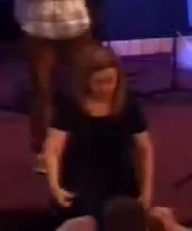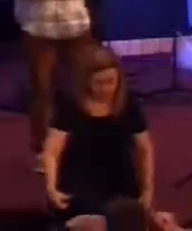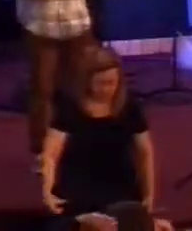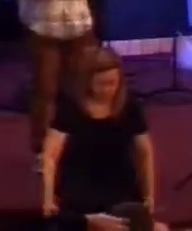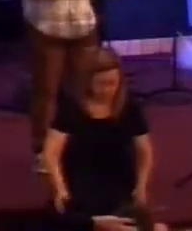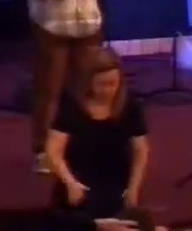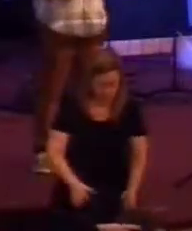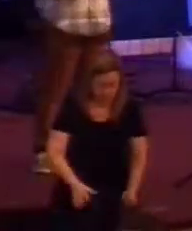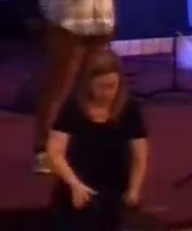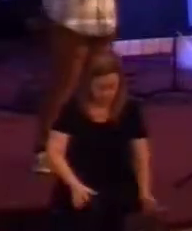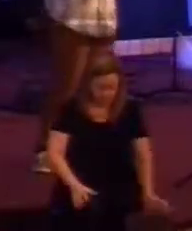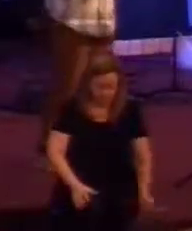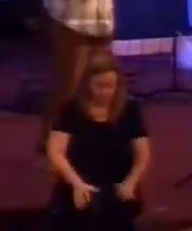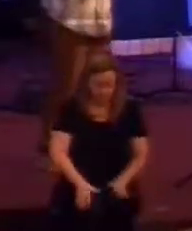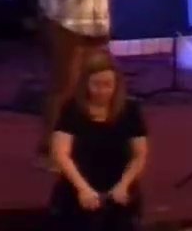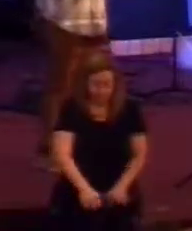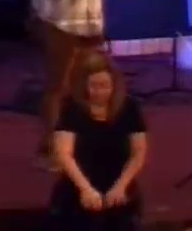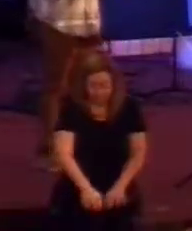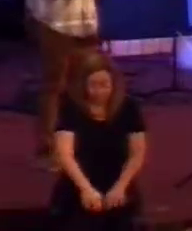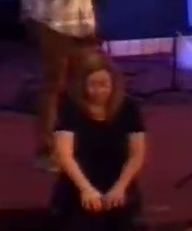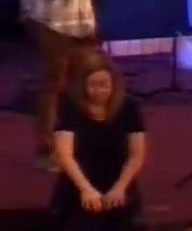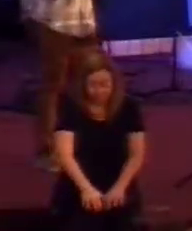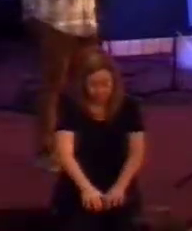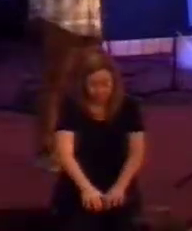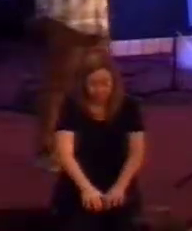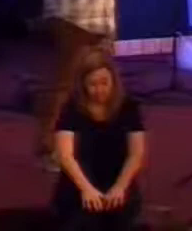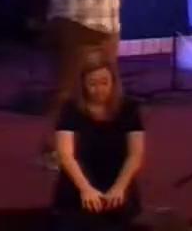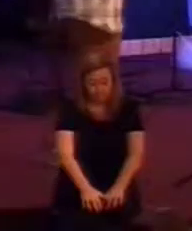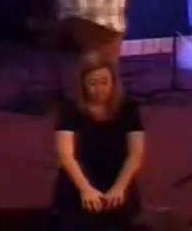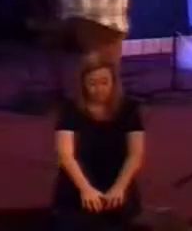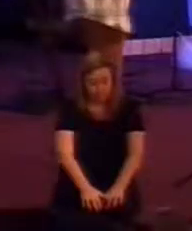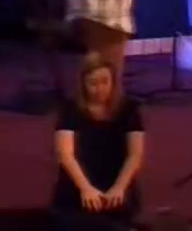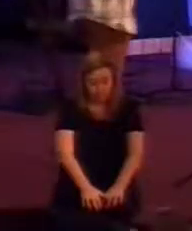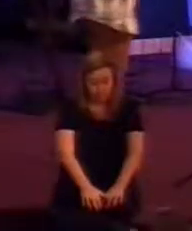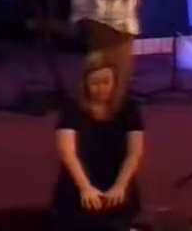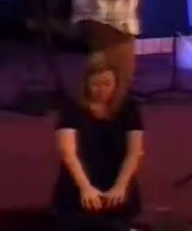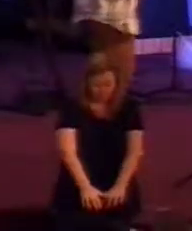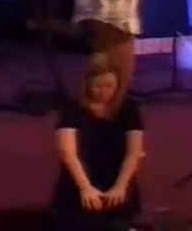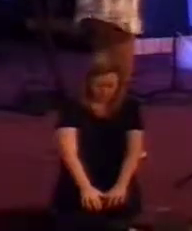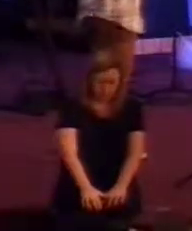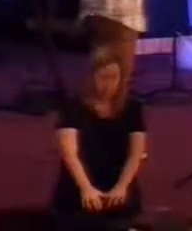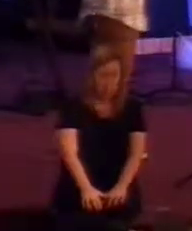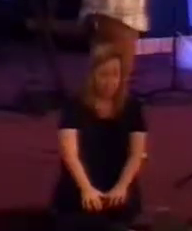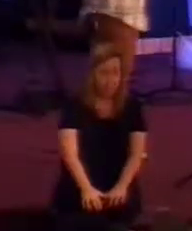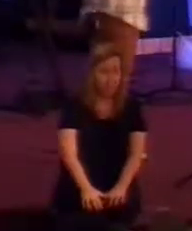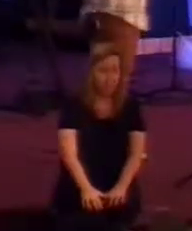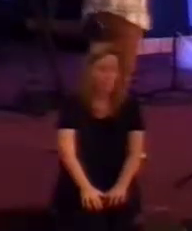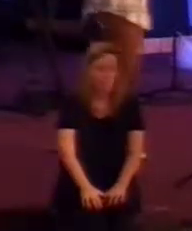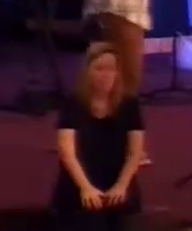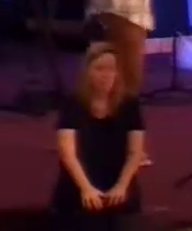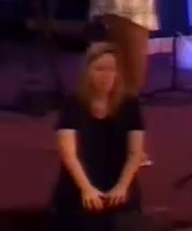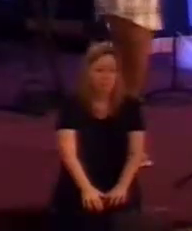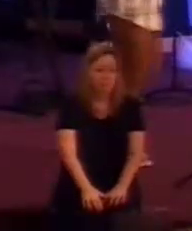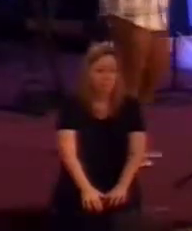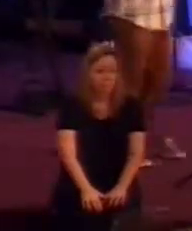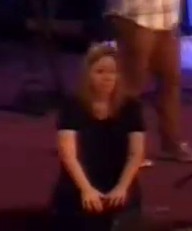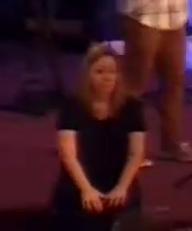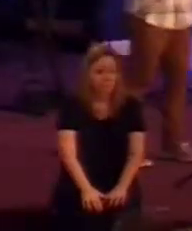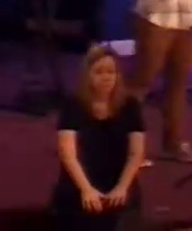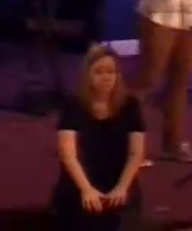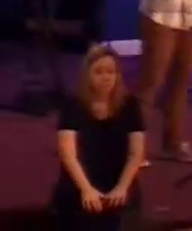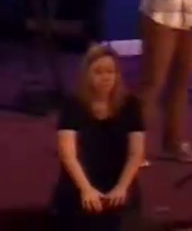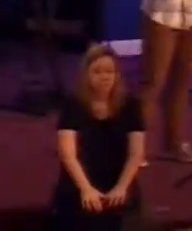upon ourselves and what we are able to achieve, faith, by its very nature, puts ourselves in the background and turns